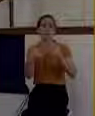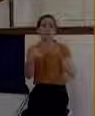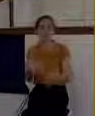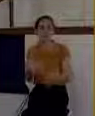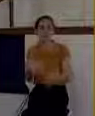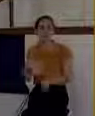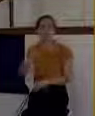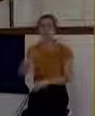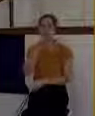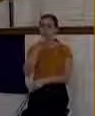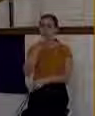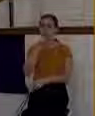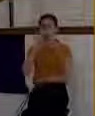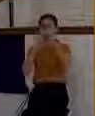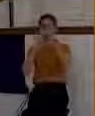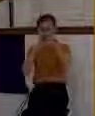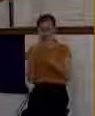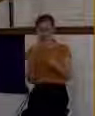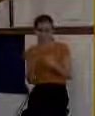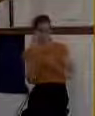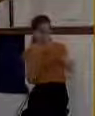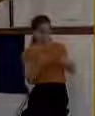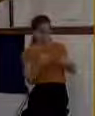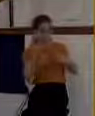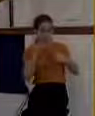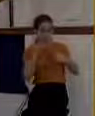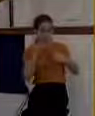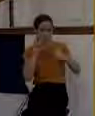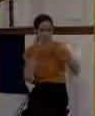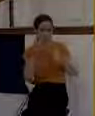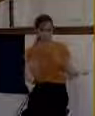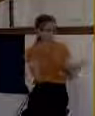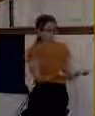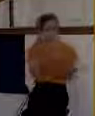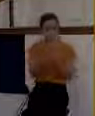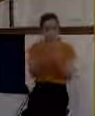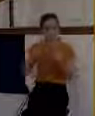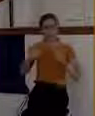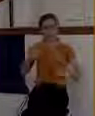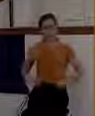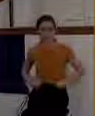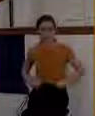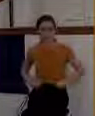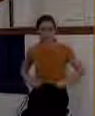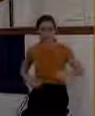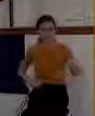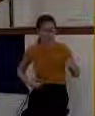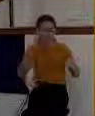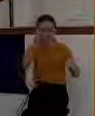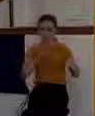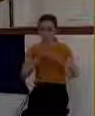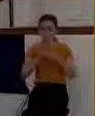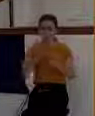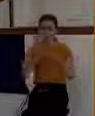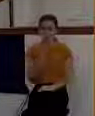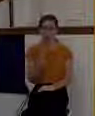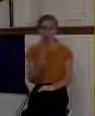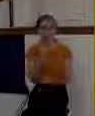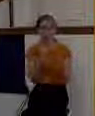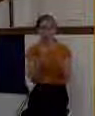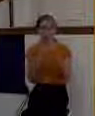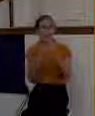this prophet, the old man of God. And all of this, again, took place according to the word of the Lord